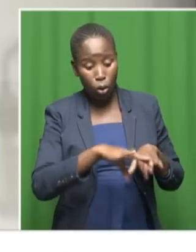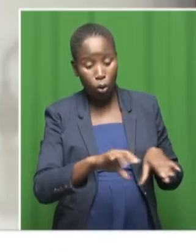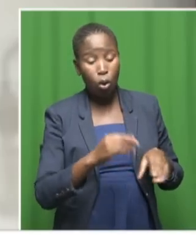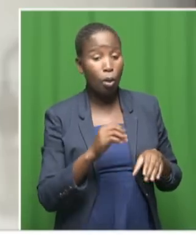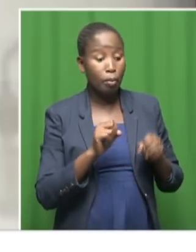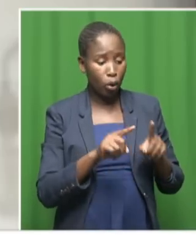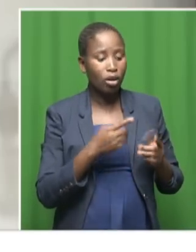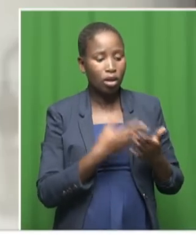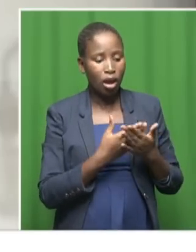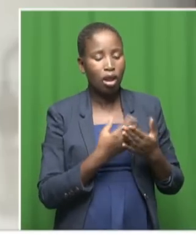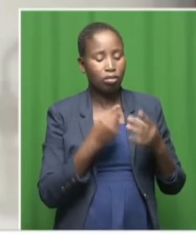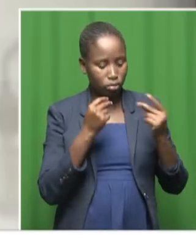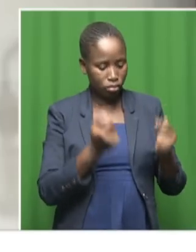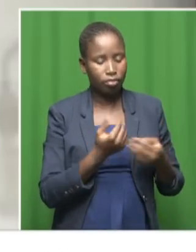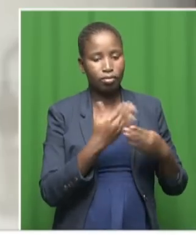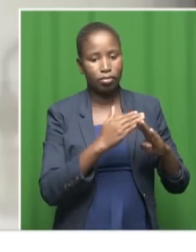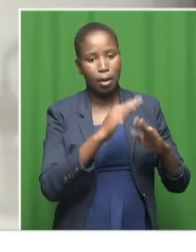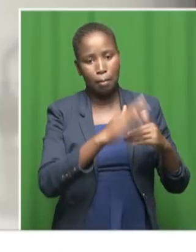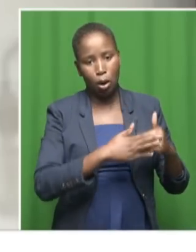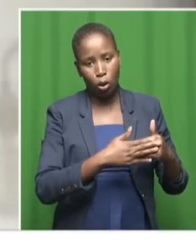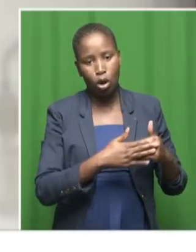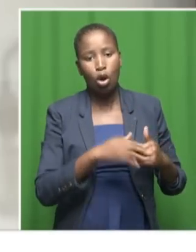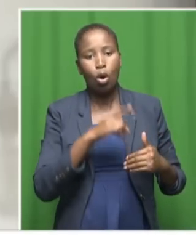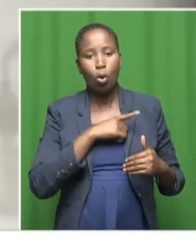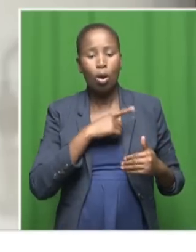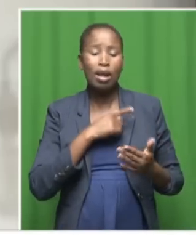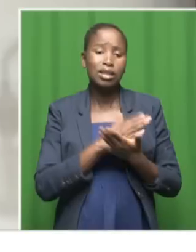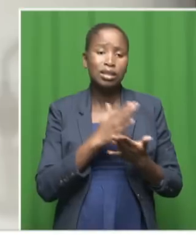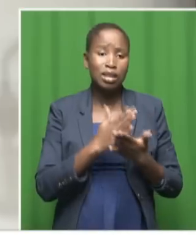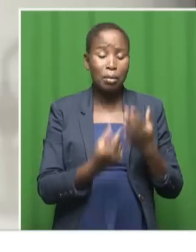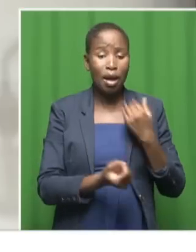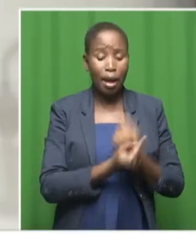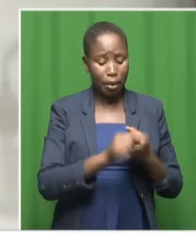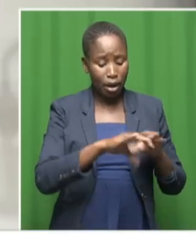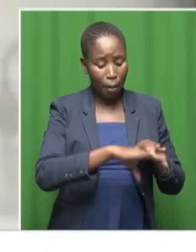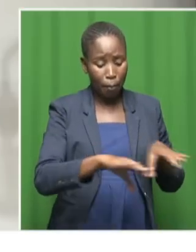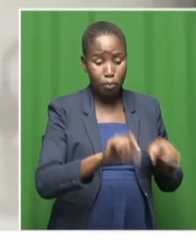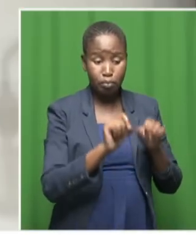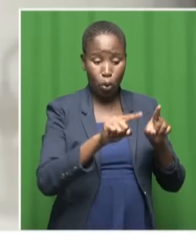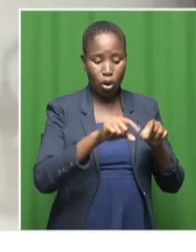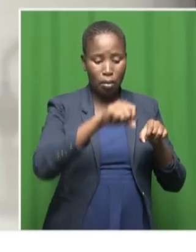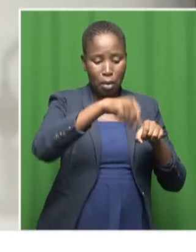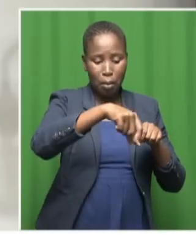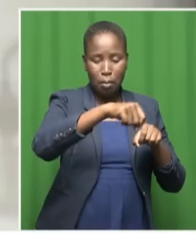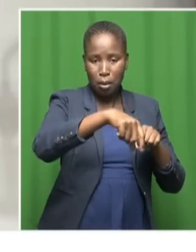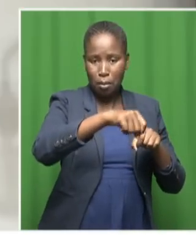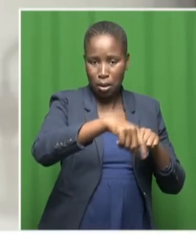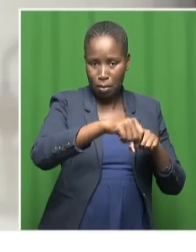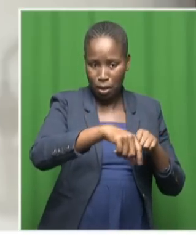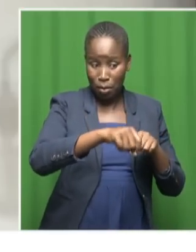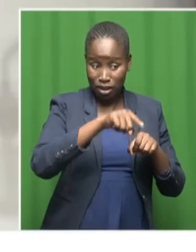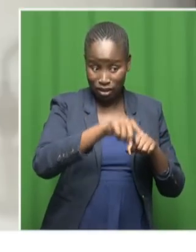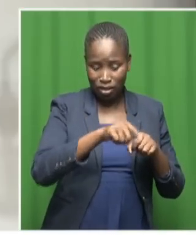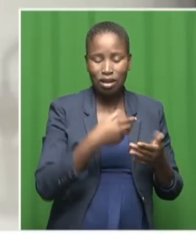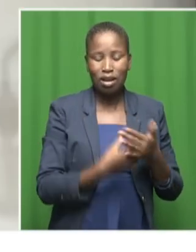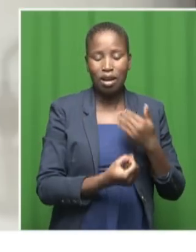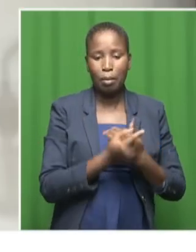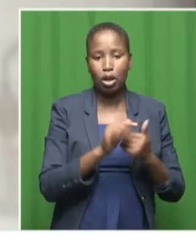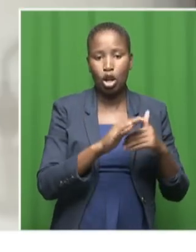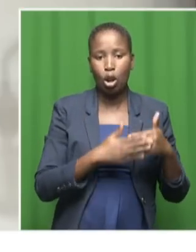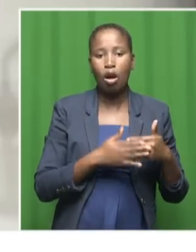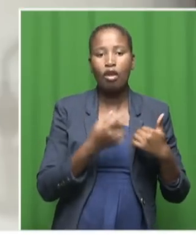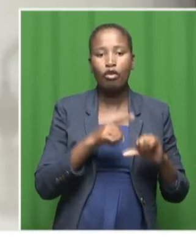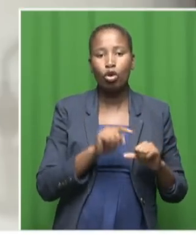the sewage leakages that we've experienced have been addressed and have had teams on site within 2 hours. So